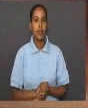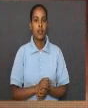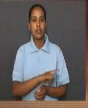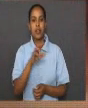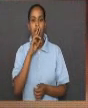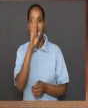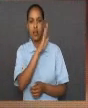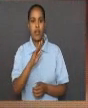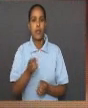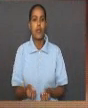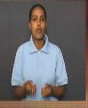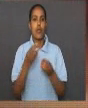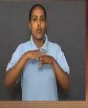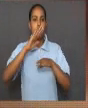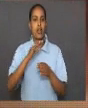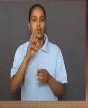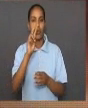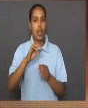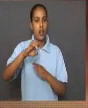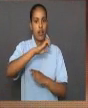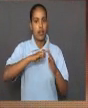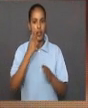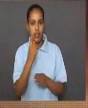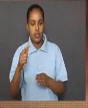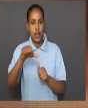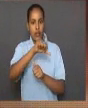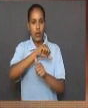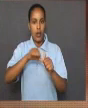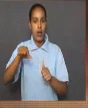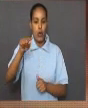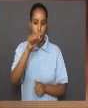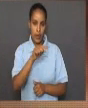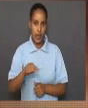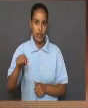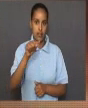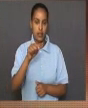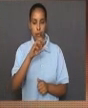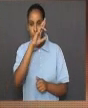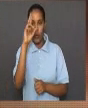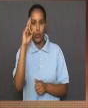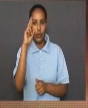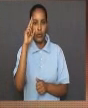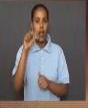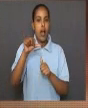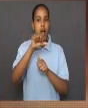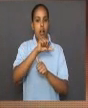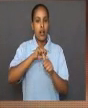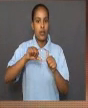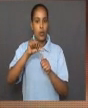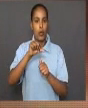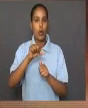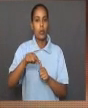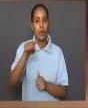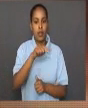There are never more than 2 electrons in an atomic orbital because an atomic